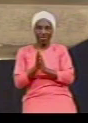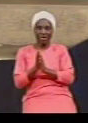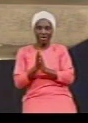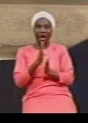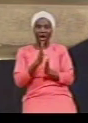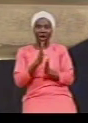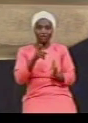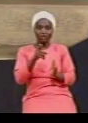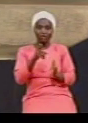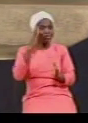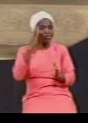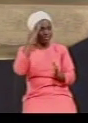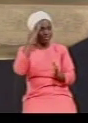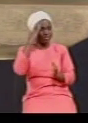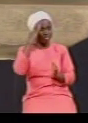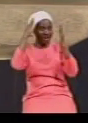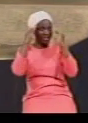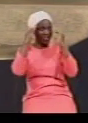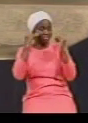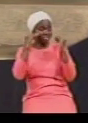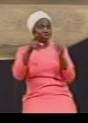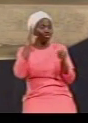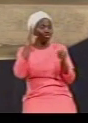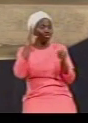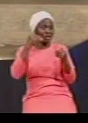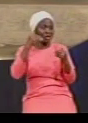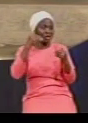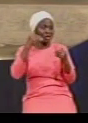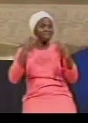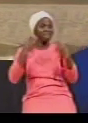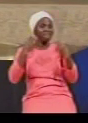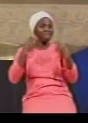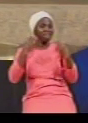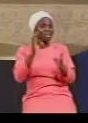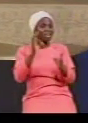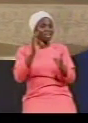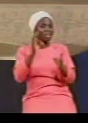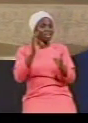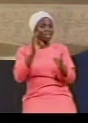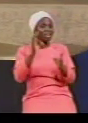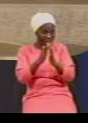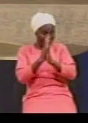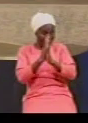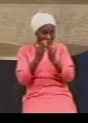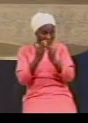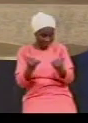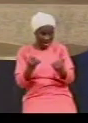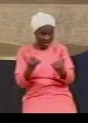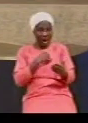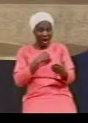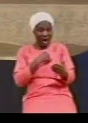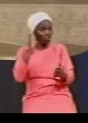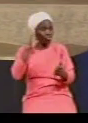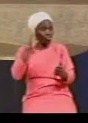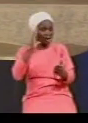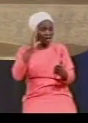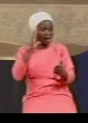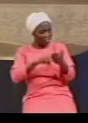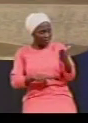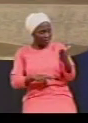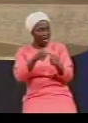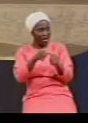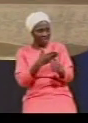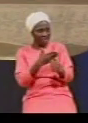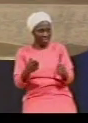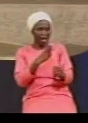victory like you have never known victory. If you will take everything and read everything and pray through